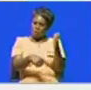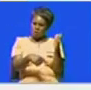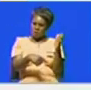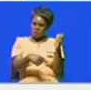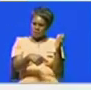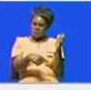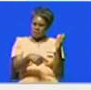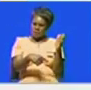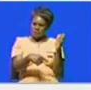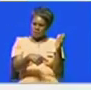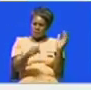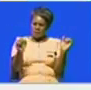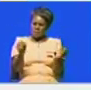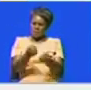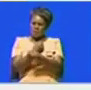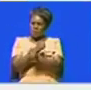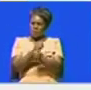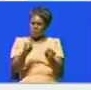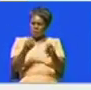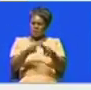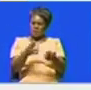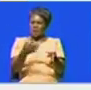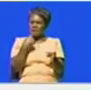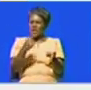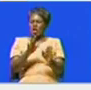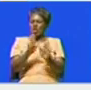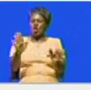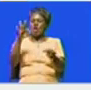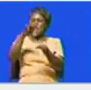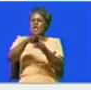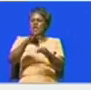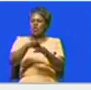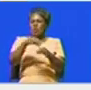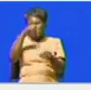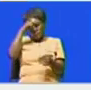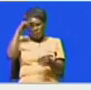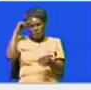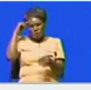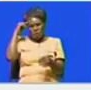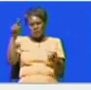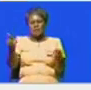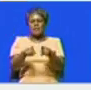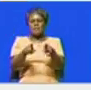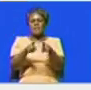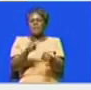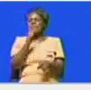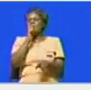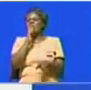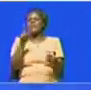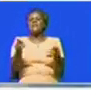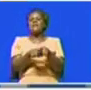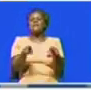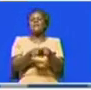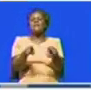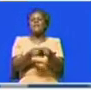Muheshimiwa here is you cannot then sit there and say there will be no elections because the same referee is going to be the